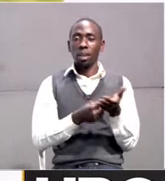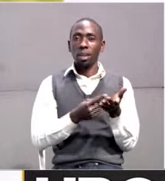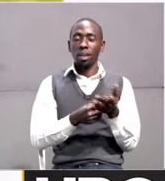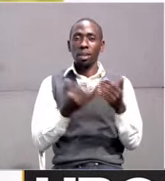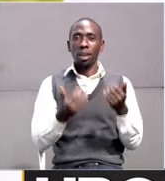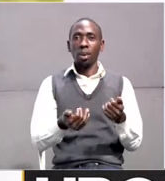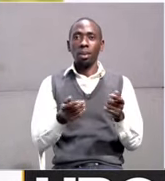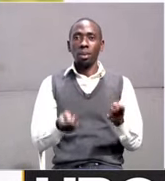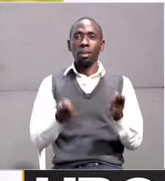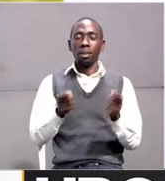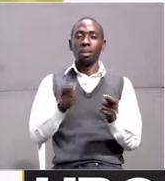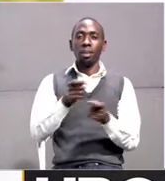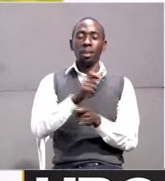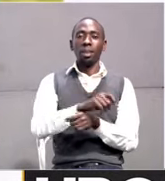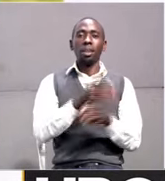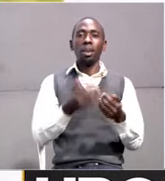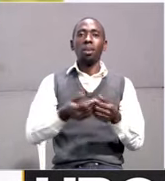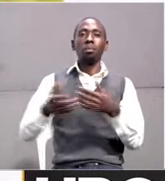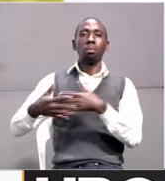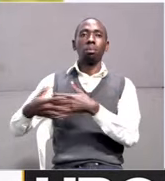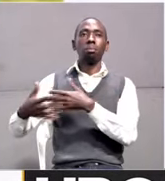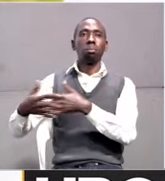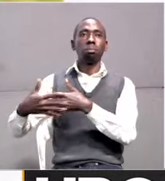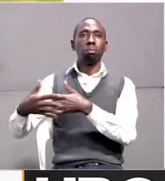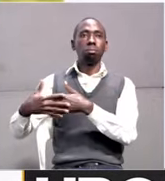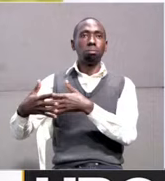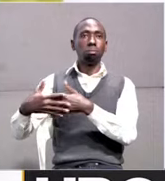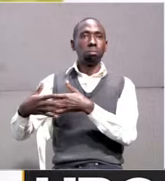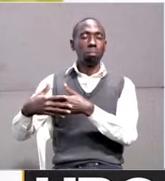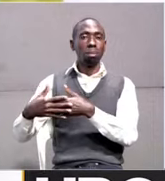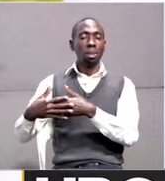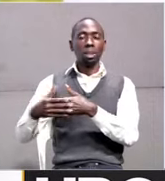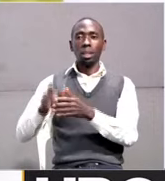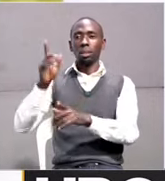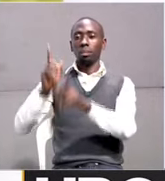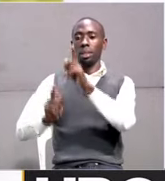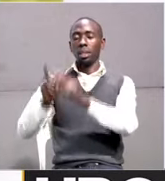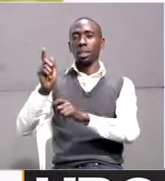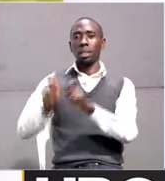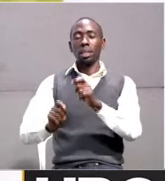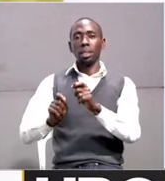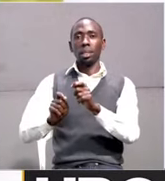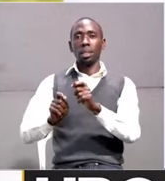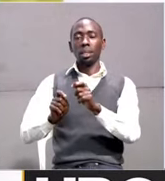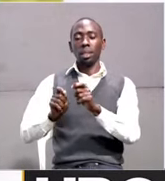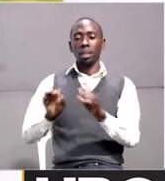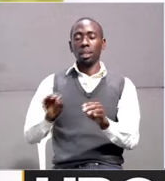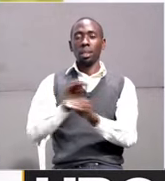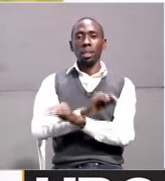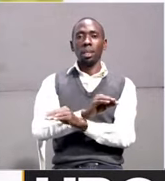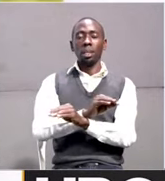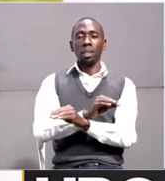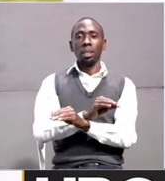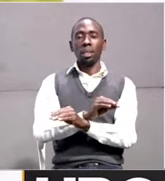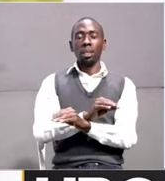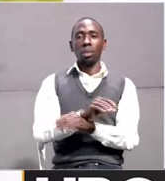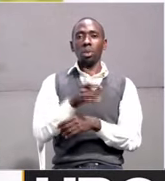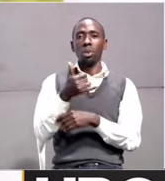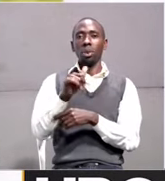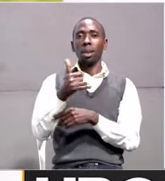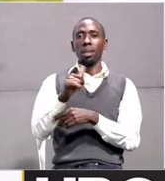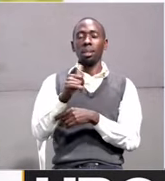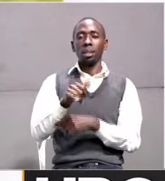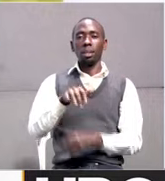metamorphosing. He's now a processor. He's processing milk into yogurt, he told you.